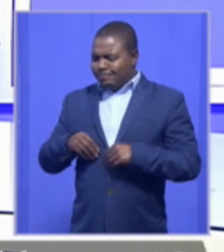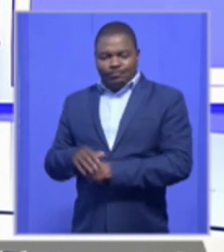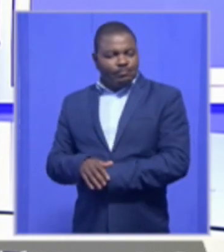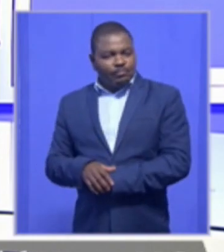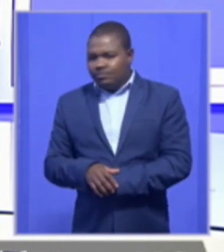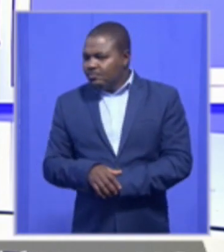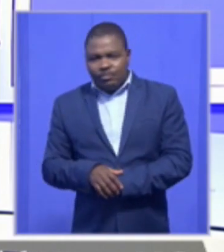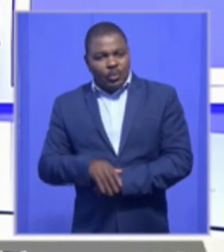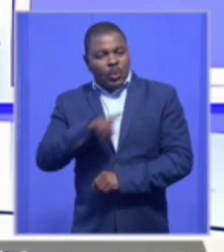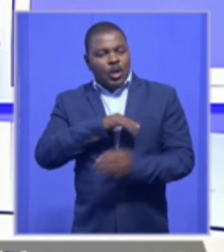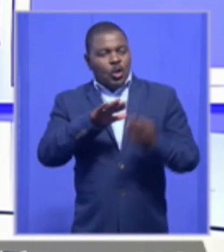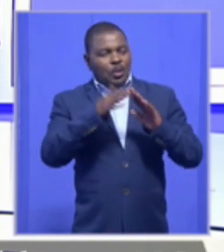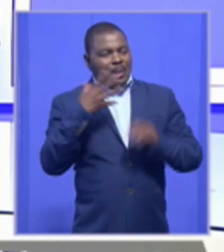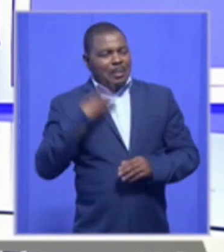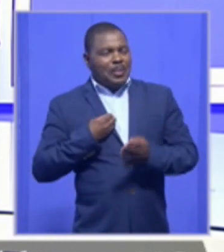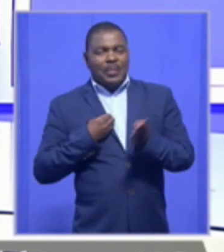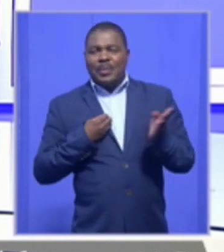go itlhokela ga badudi.